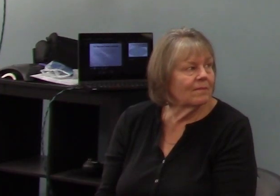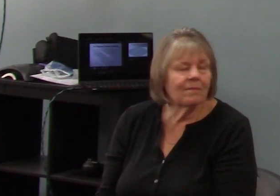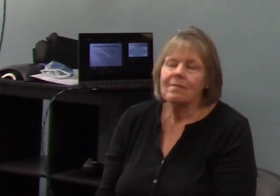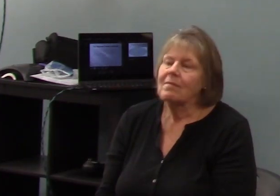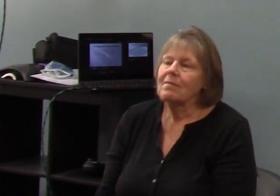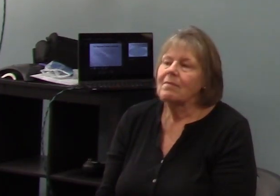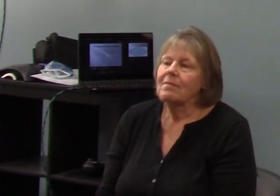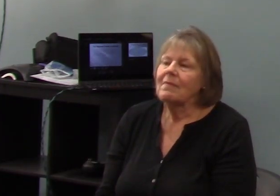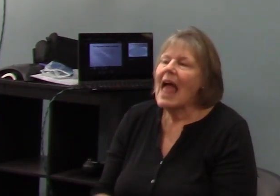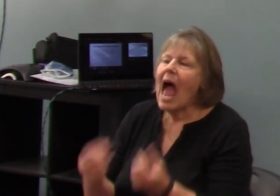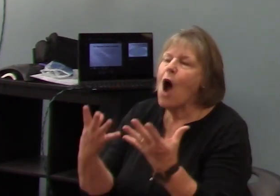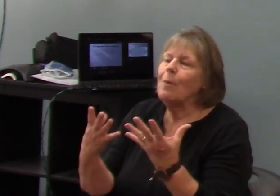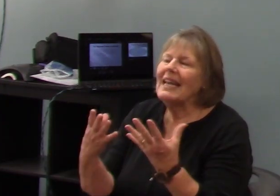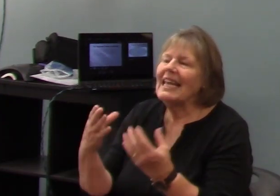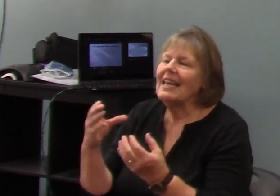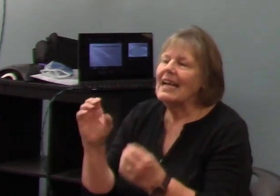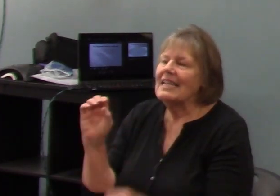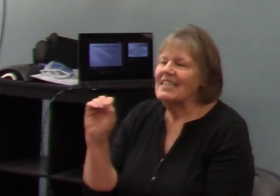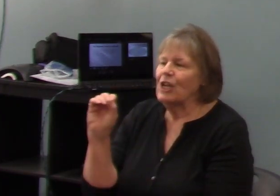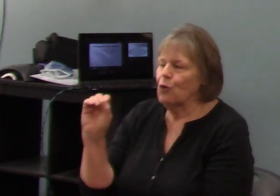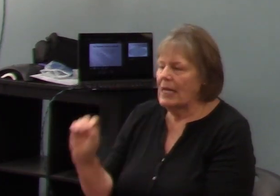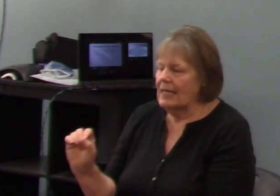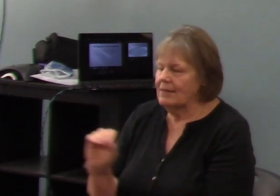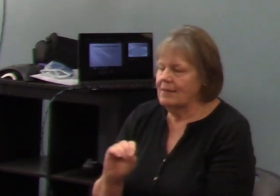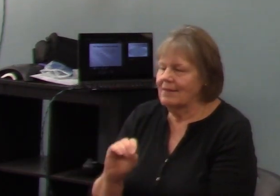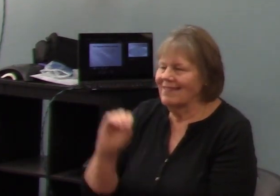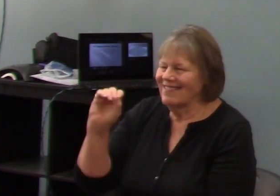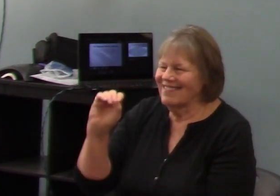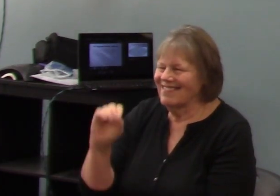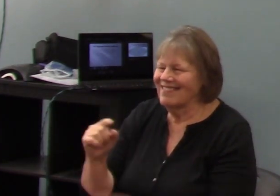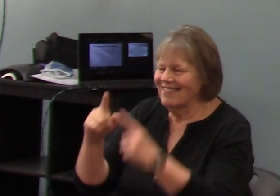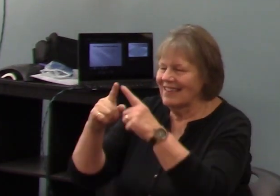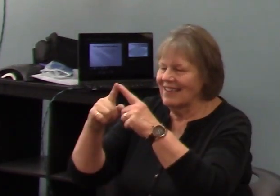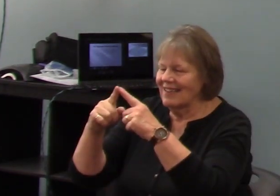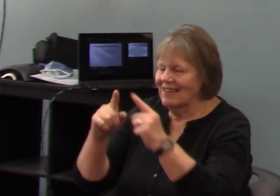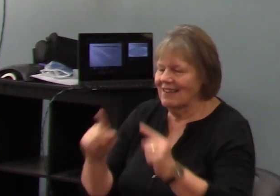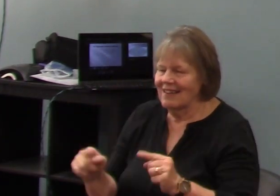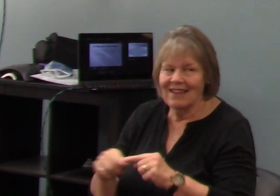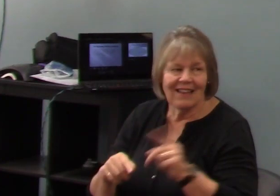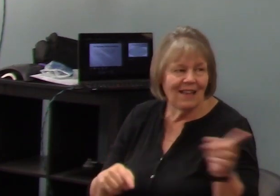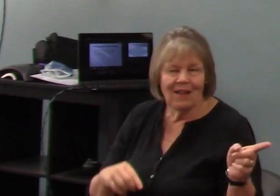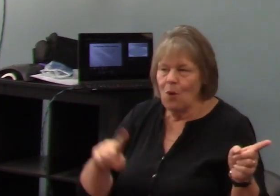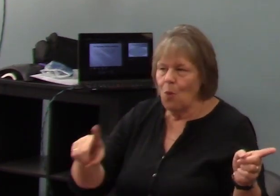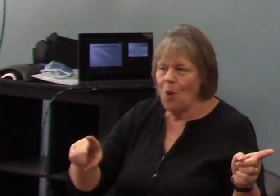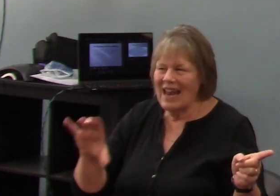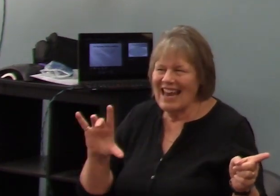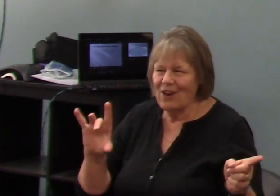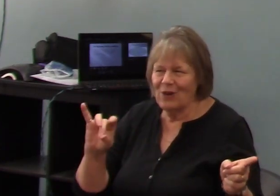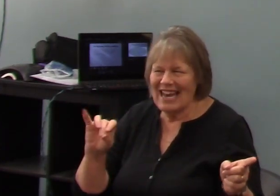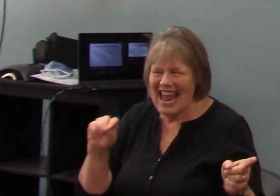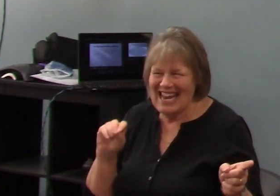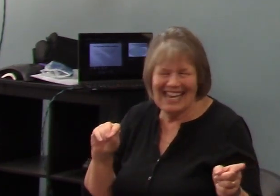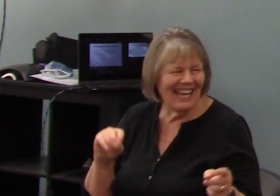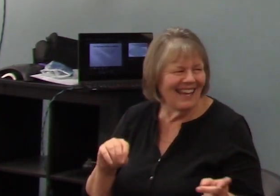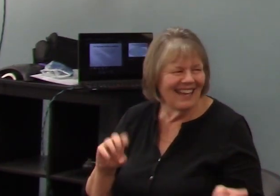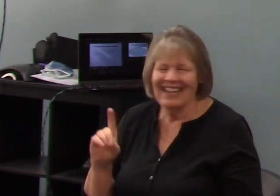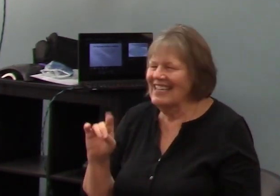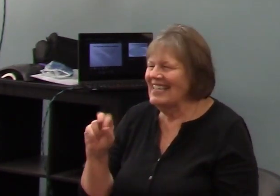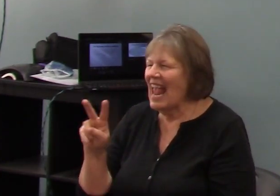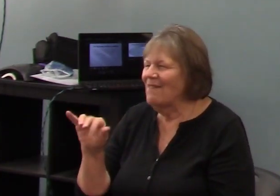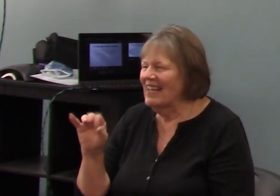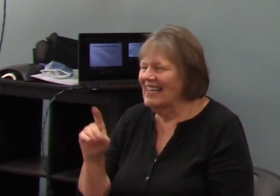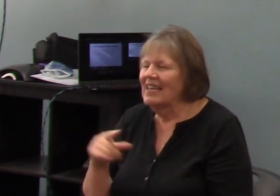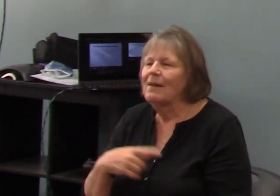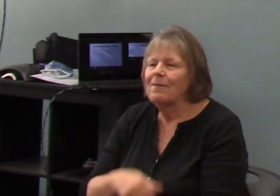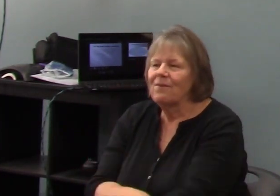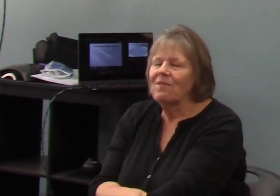How many degrees are in the interior of that triangle? Anybody know? 180. 180. 180, very good. Yep. If you add